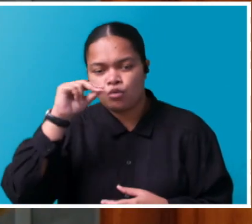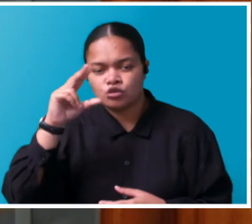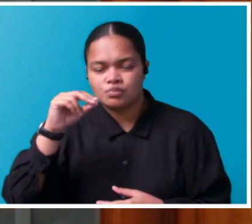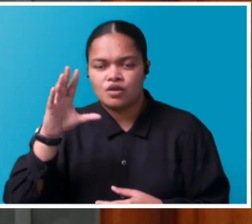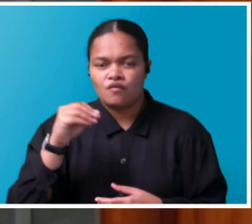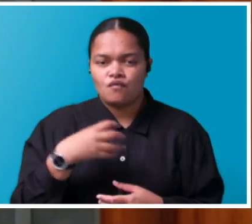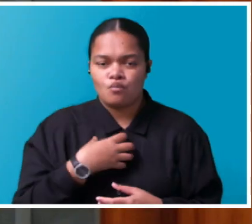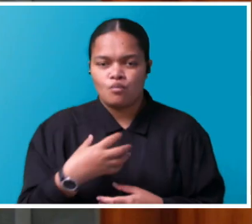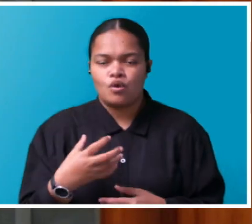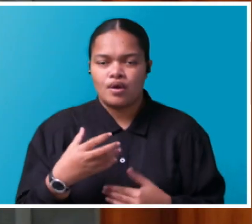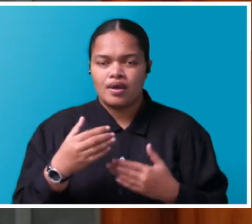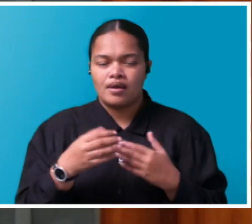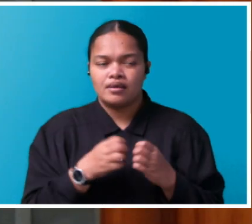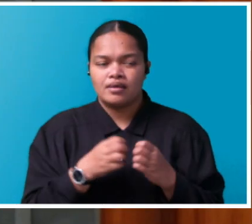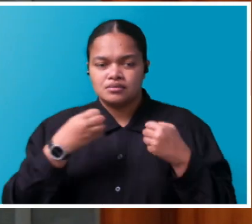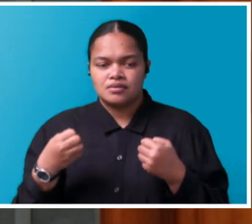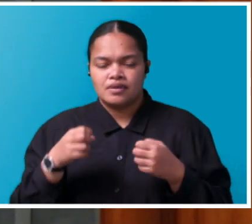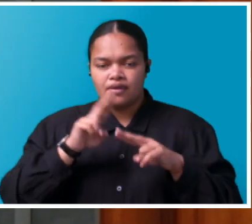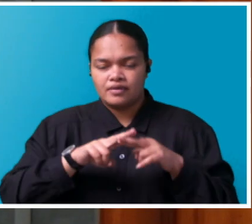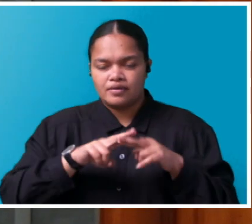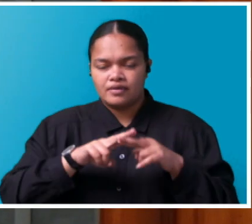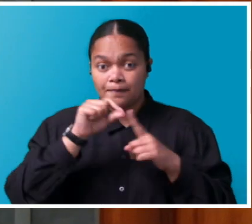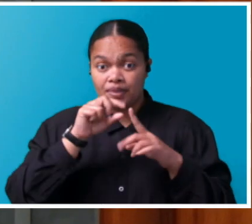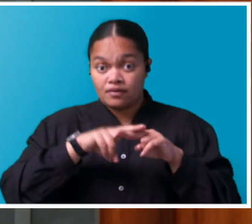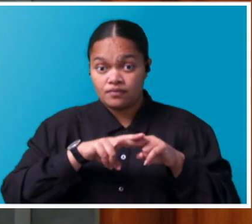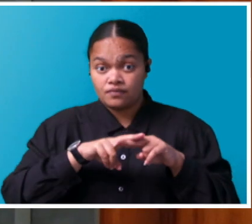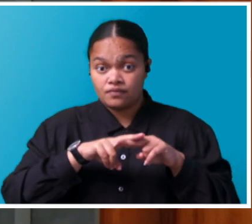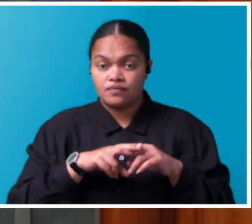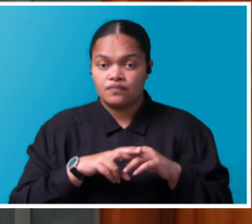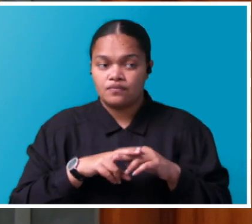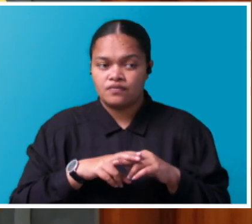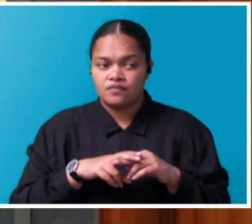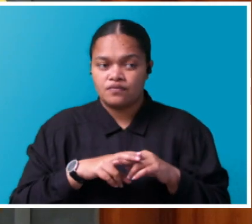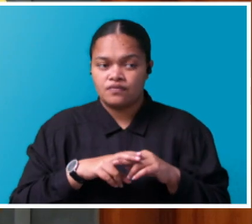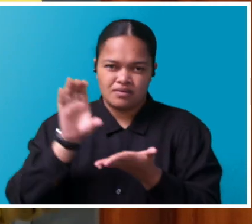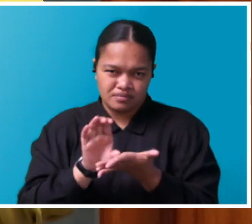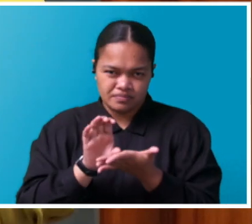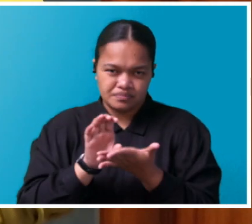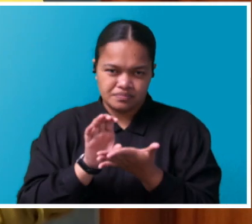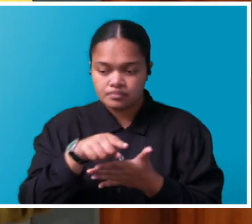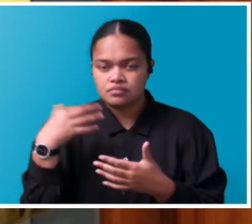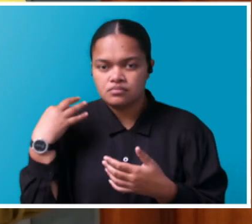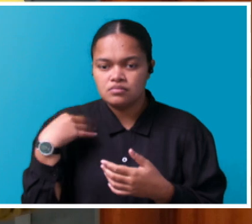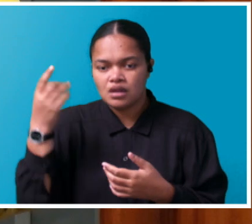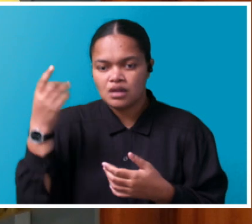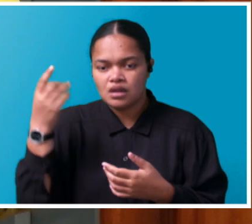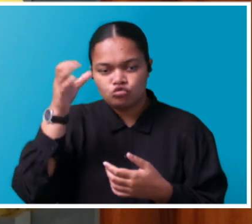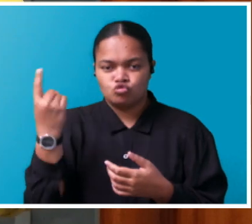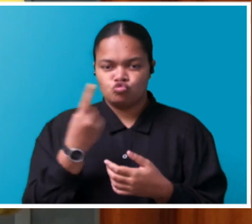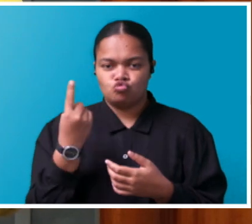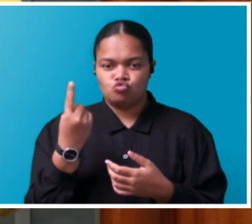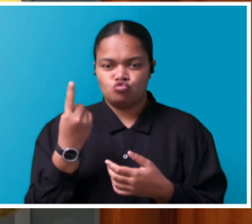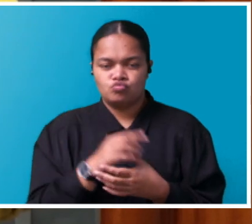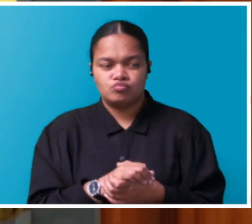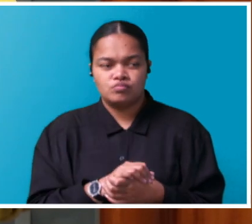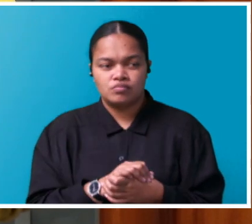further extension to the term of the FCPF carbon fund, but this is only applicable to countries that have shown significant